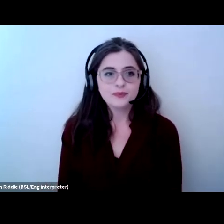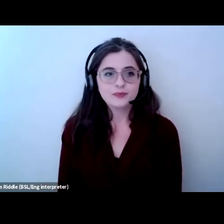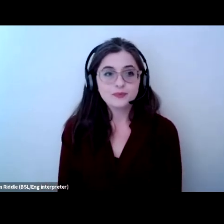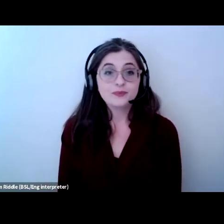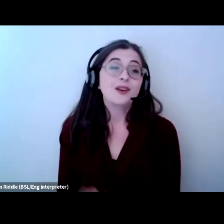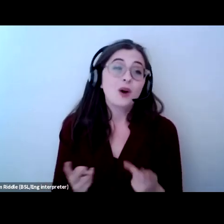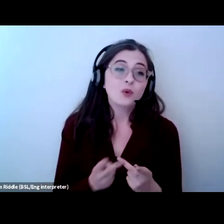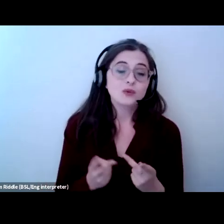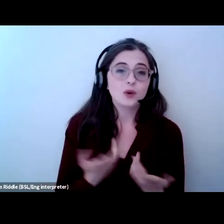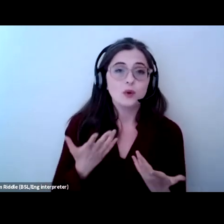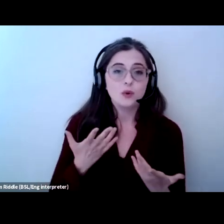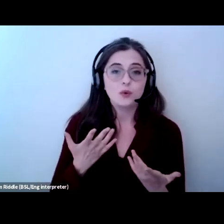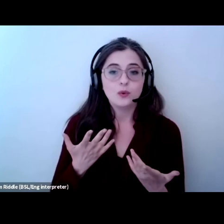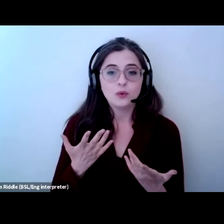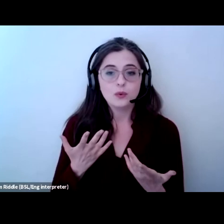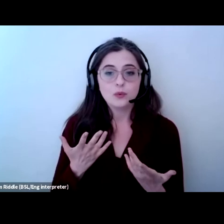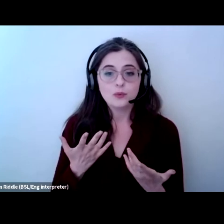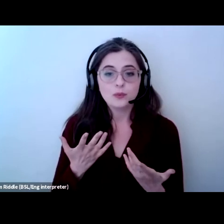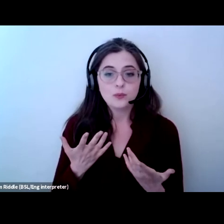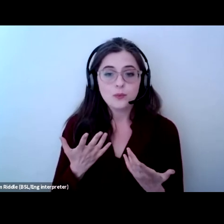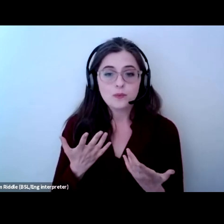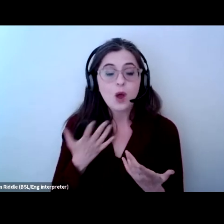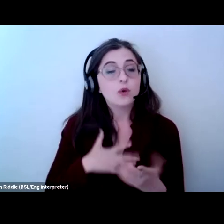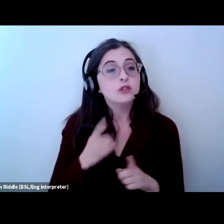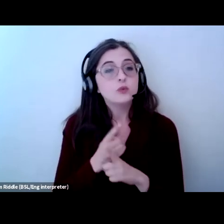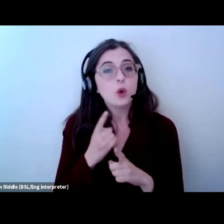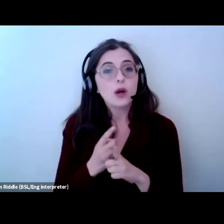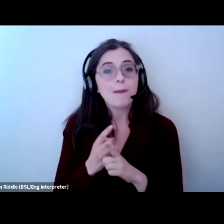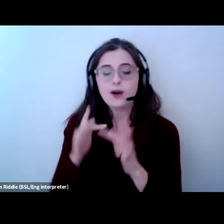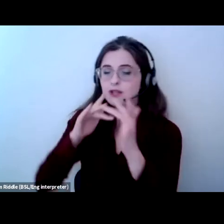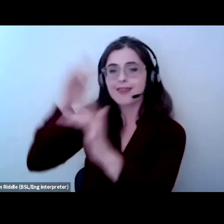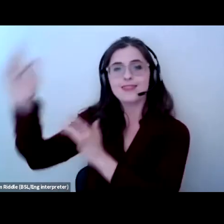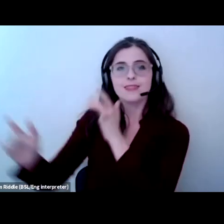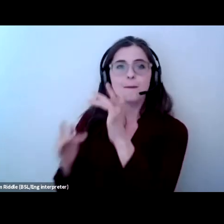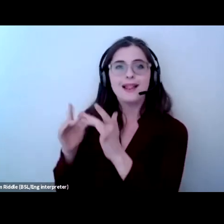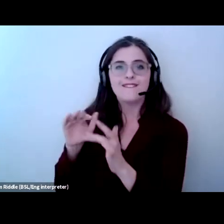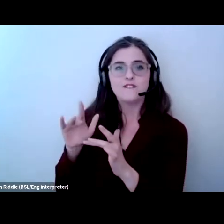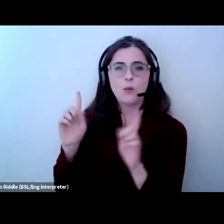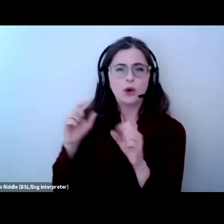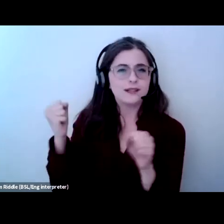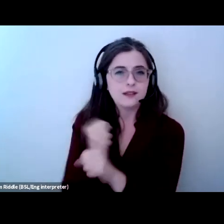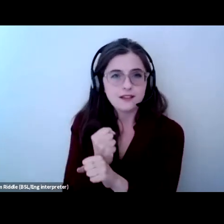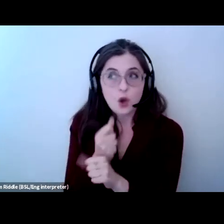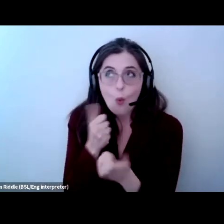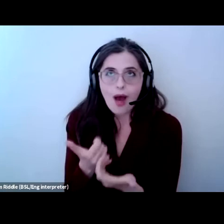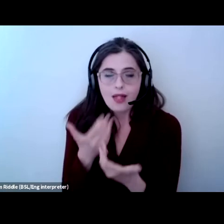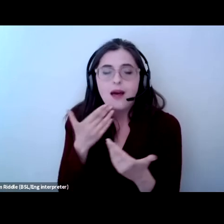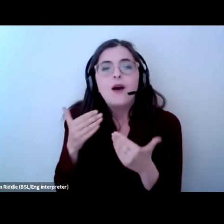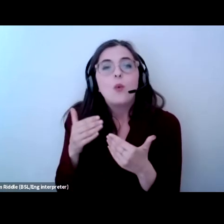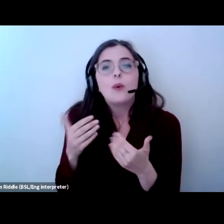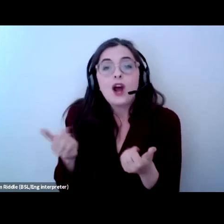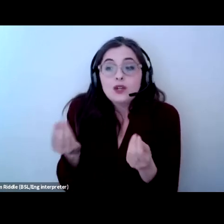I was also just going to talk about what the platform actually does. So we're in the last stages of testing the